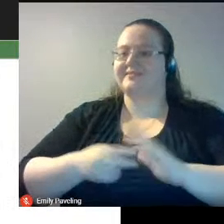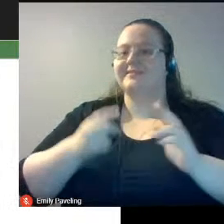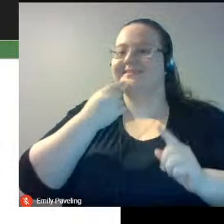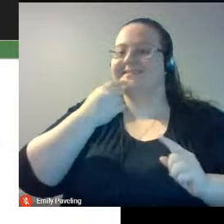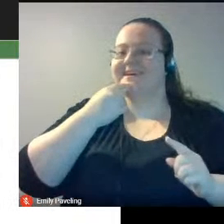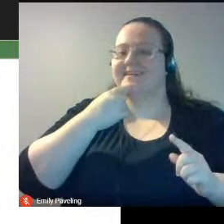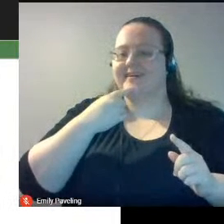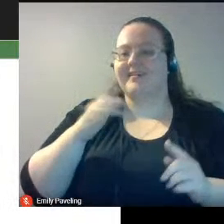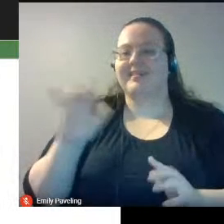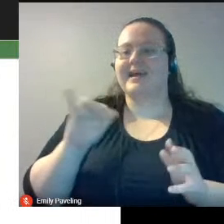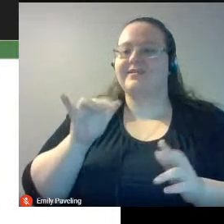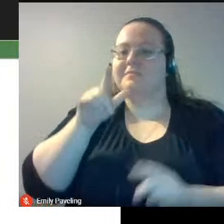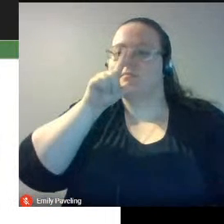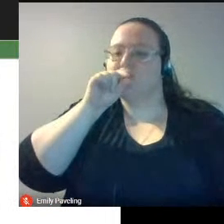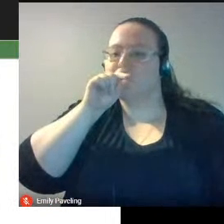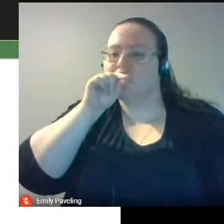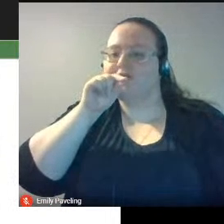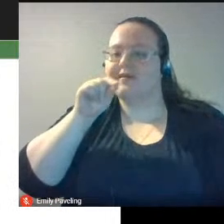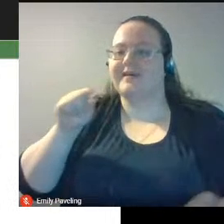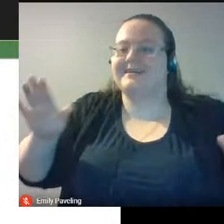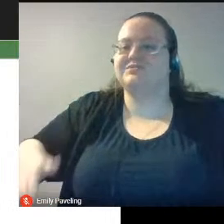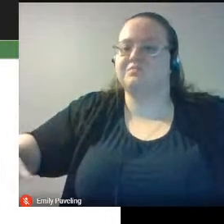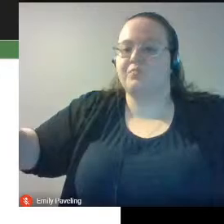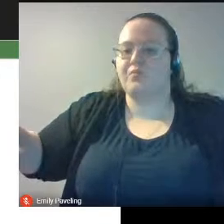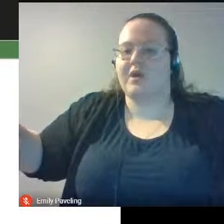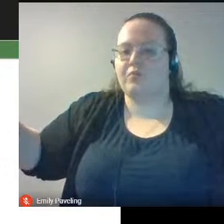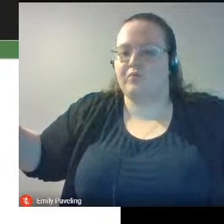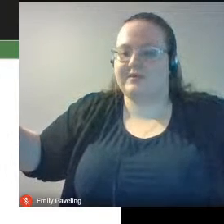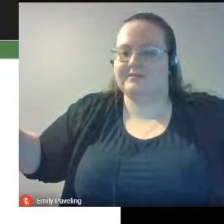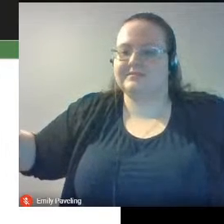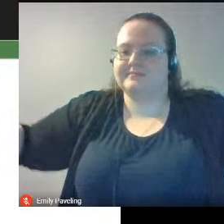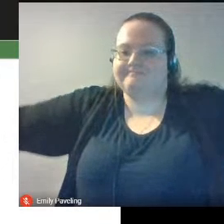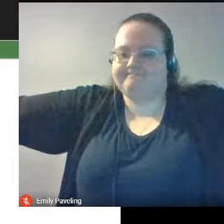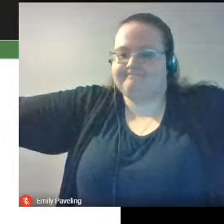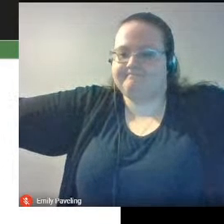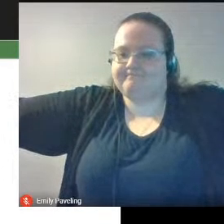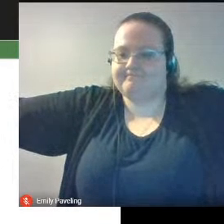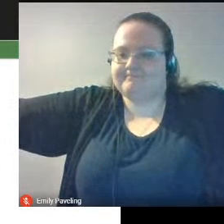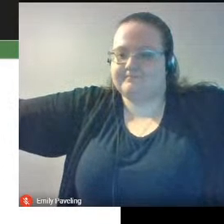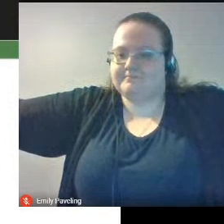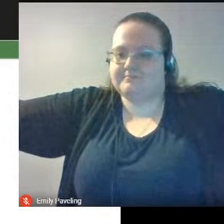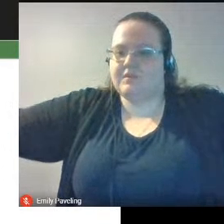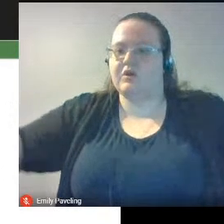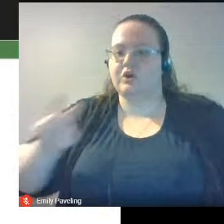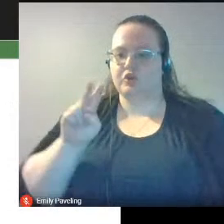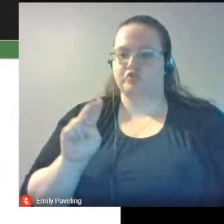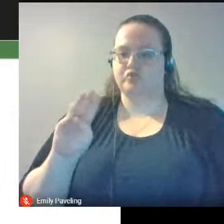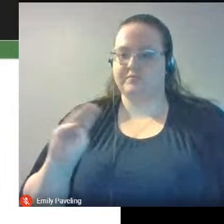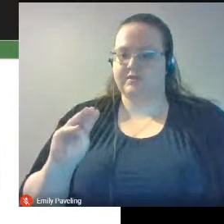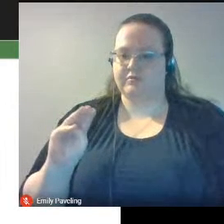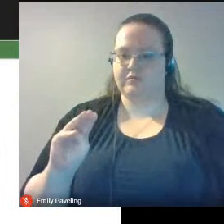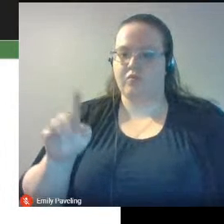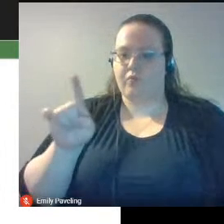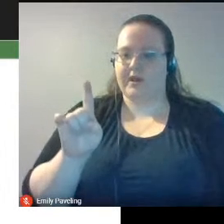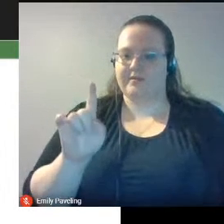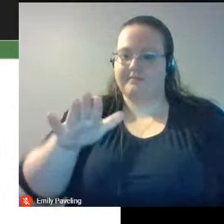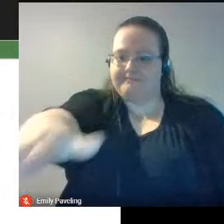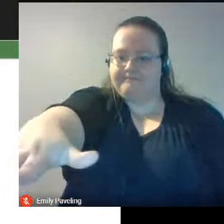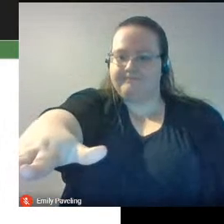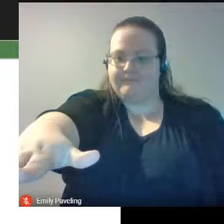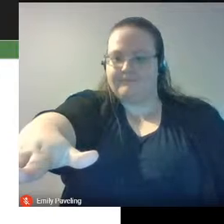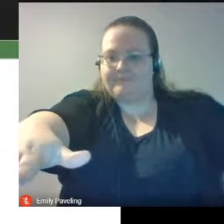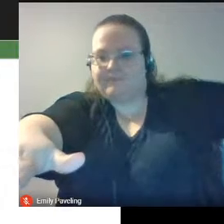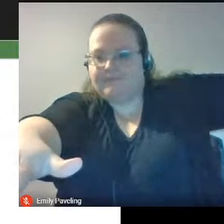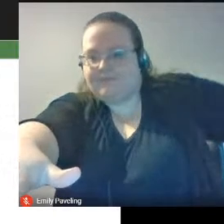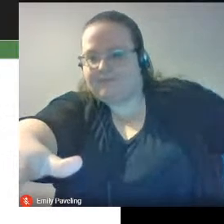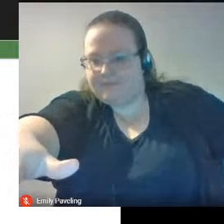arm in front and one arm behind to keep 2 meters between everyone. You can encourage children to greet each other